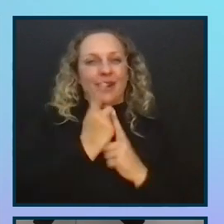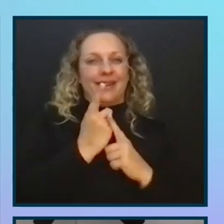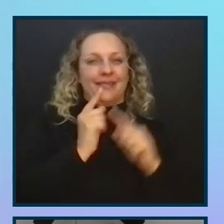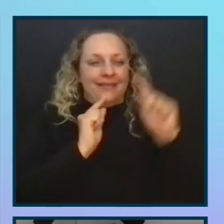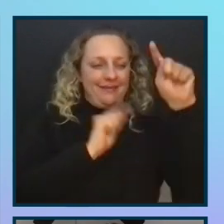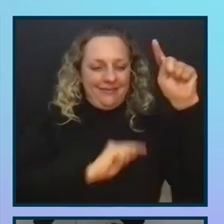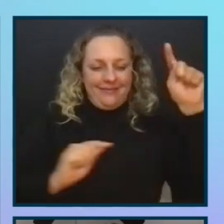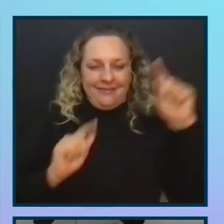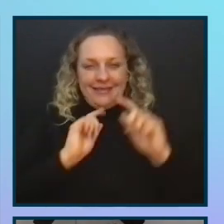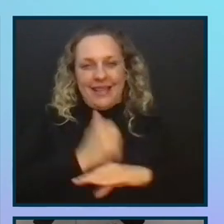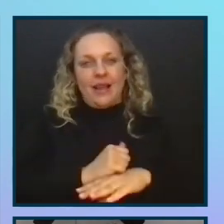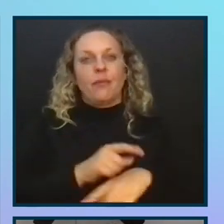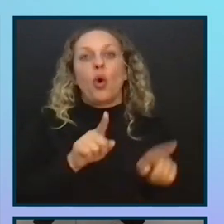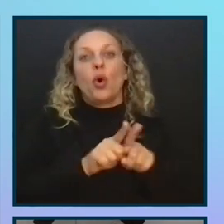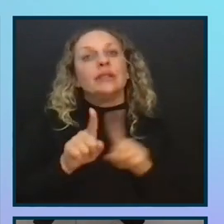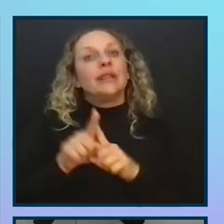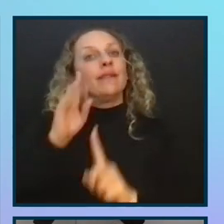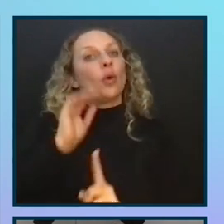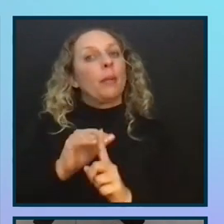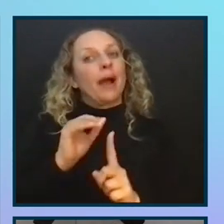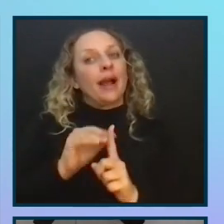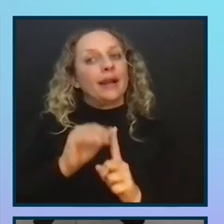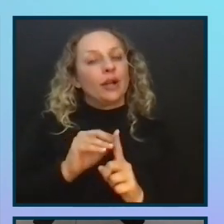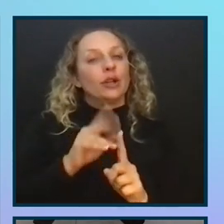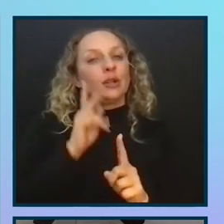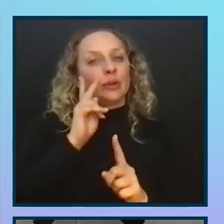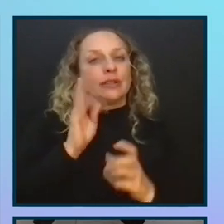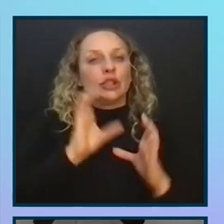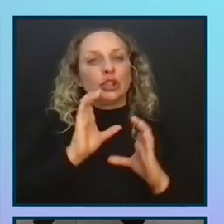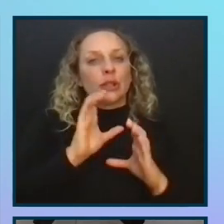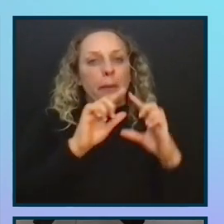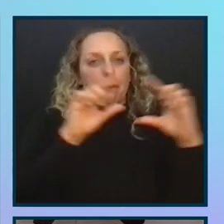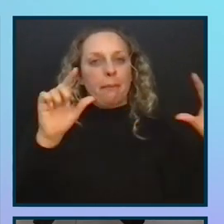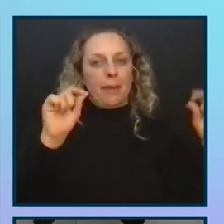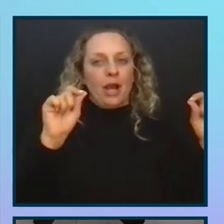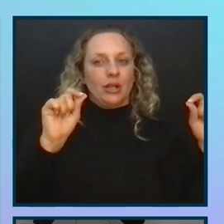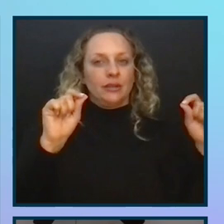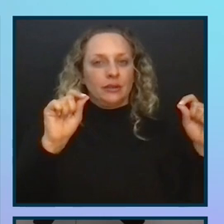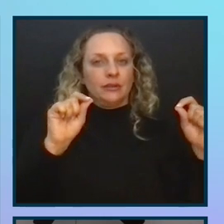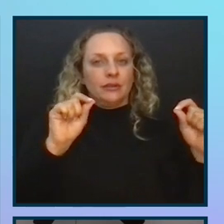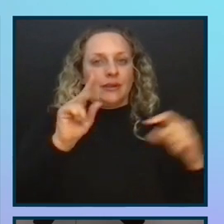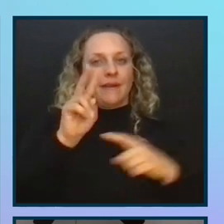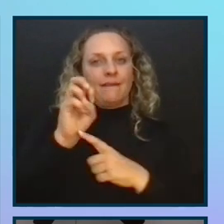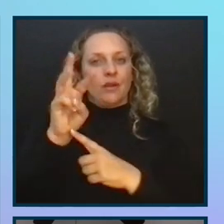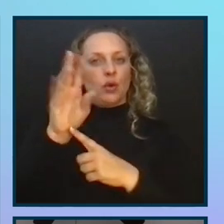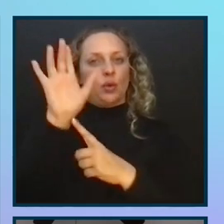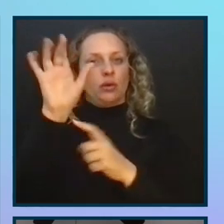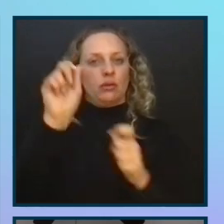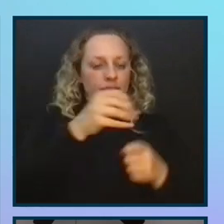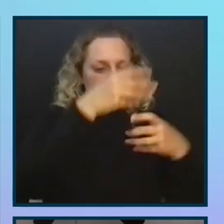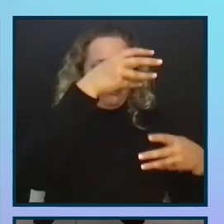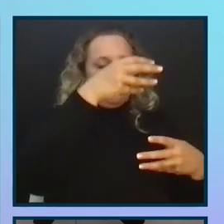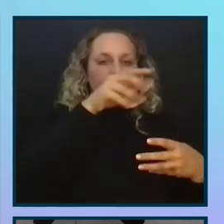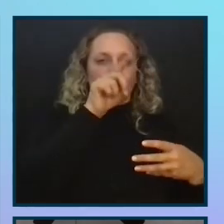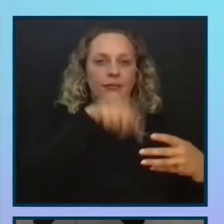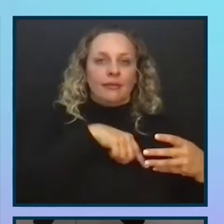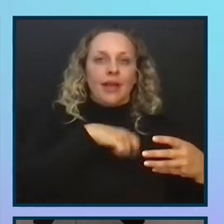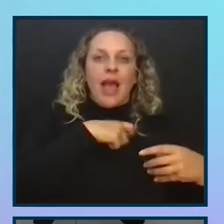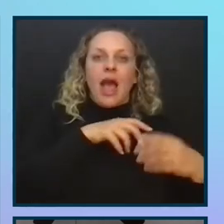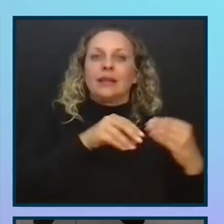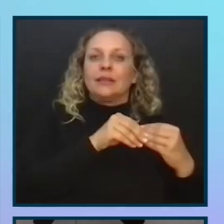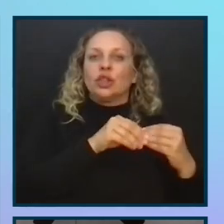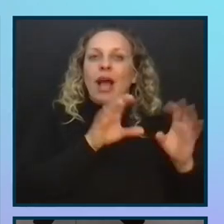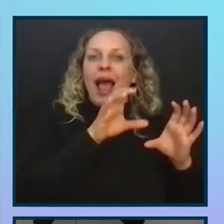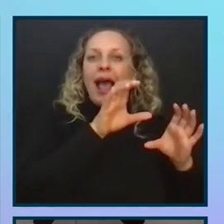Oh, and the same goes for reminders. A group of checkboxes are also presented at the view level. Once again, I'm provided with additional